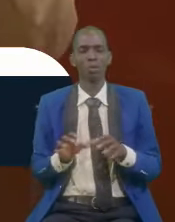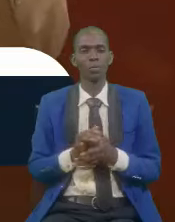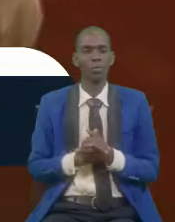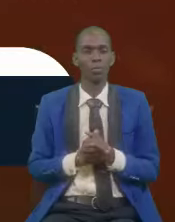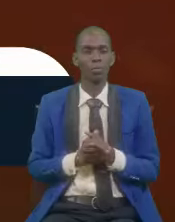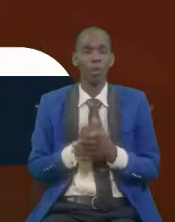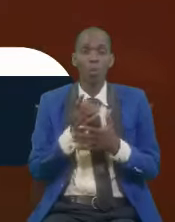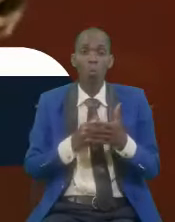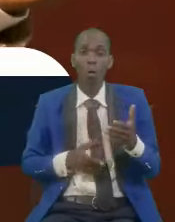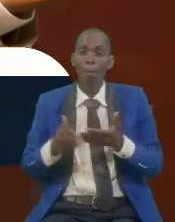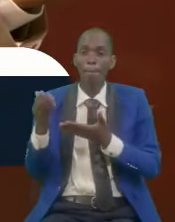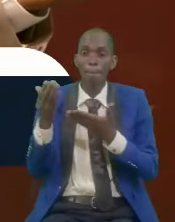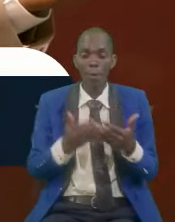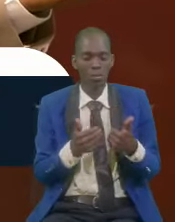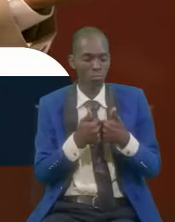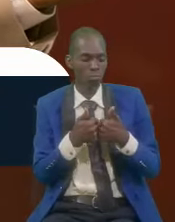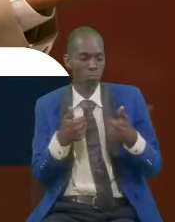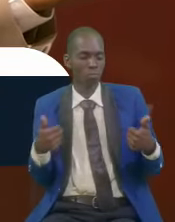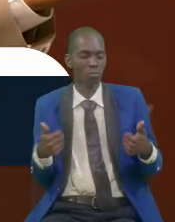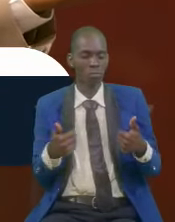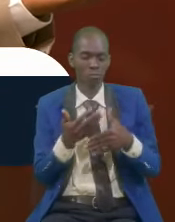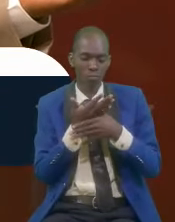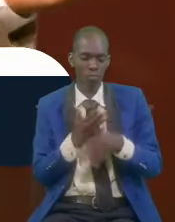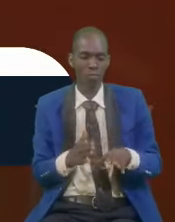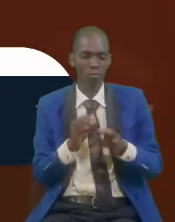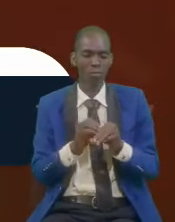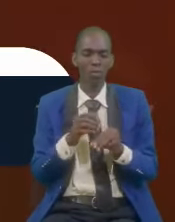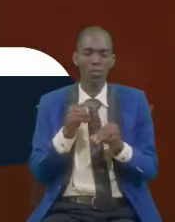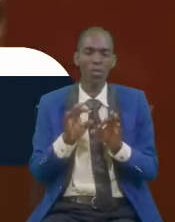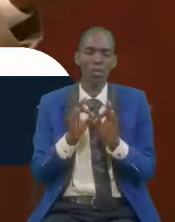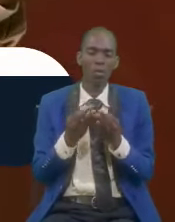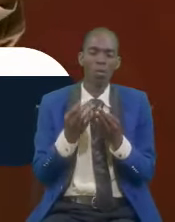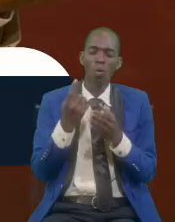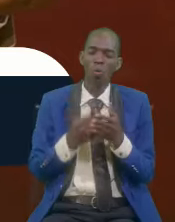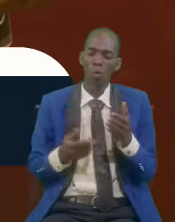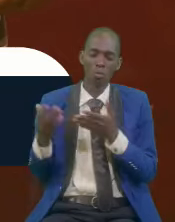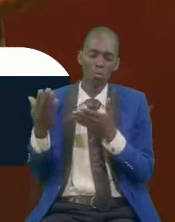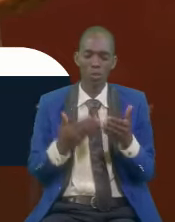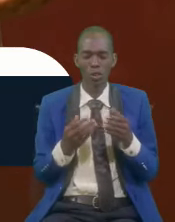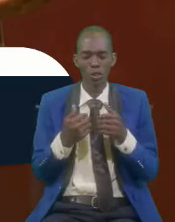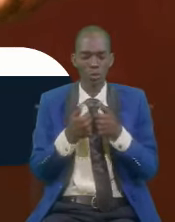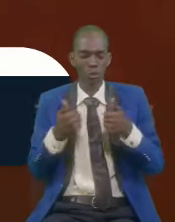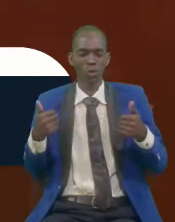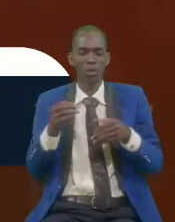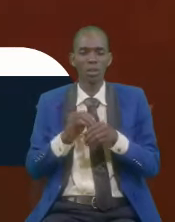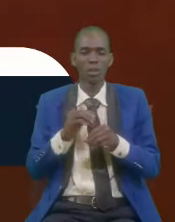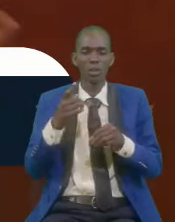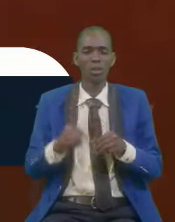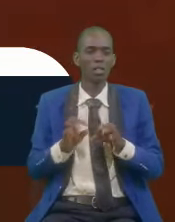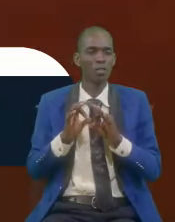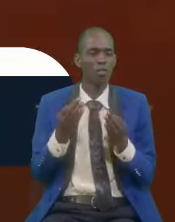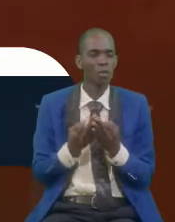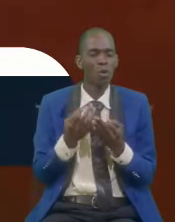What brings division in the family? What brings separation in the family? What